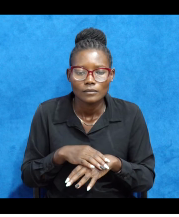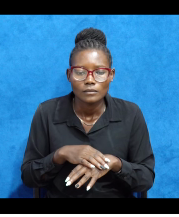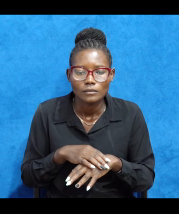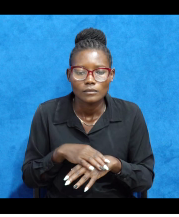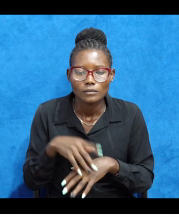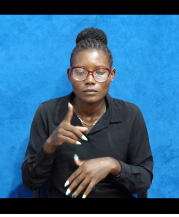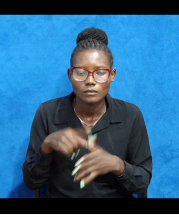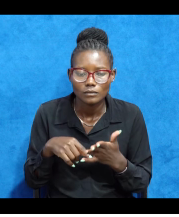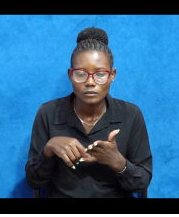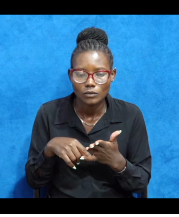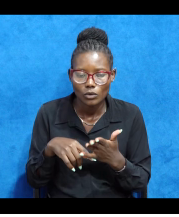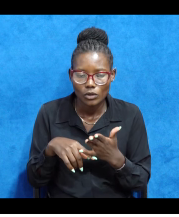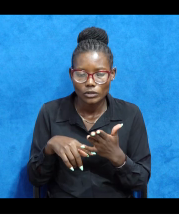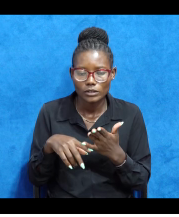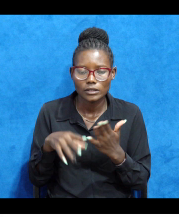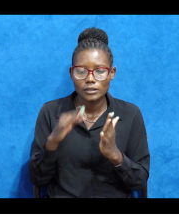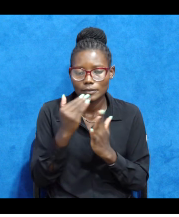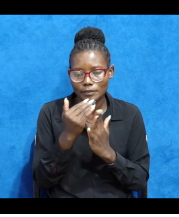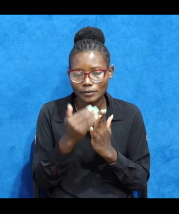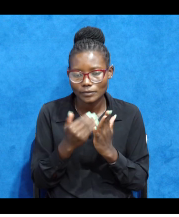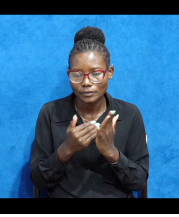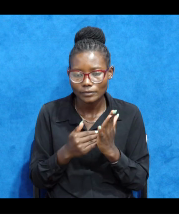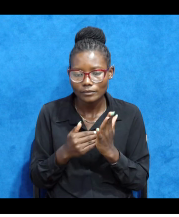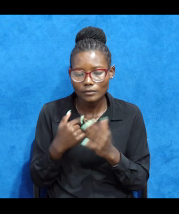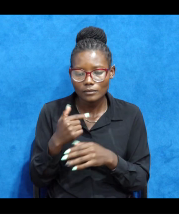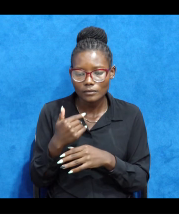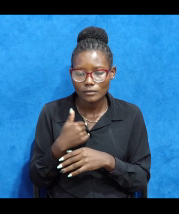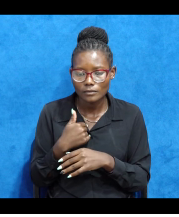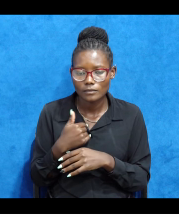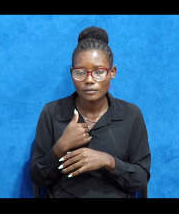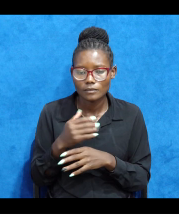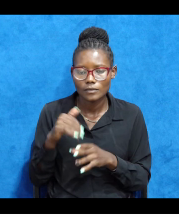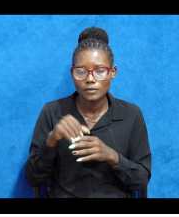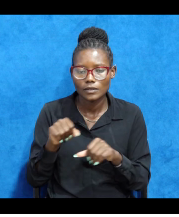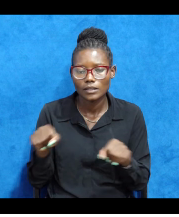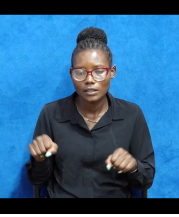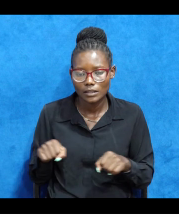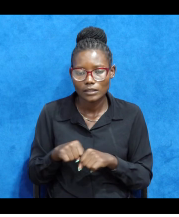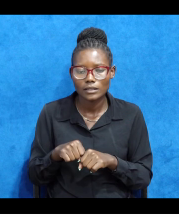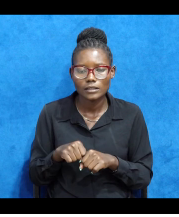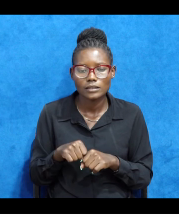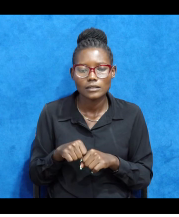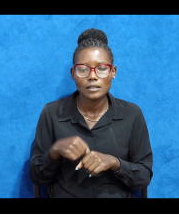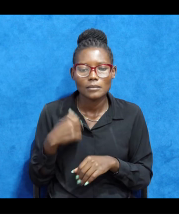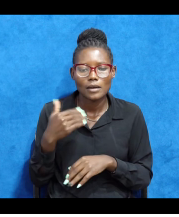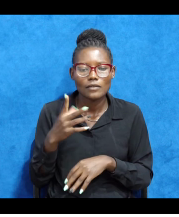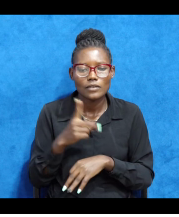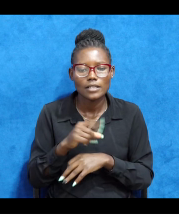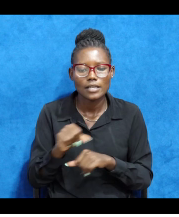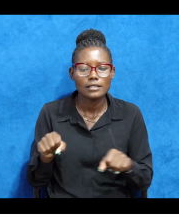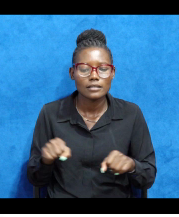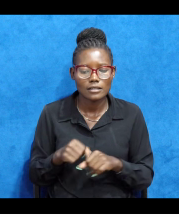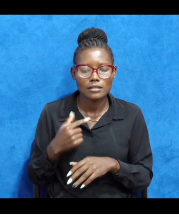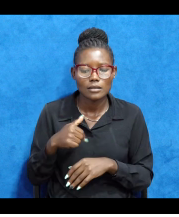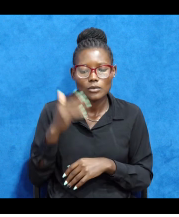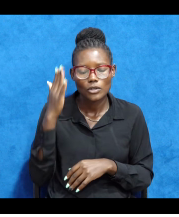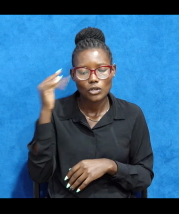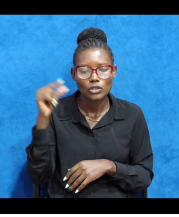So we're going to take a quick look at some field-based perspective here. So if we're thinking about soccer or